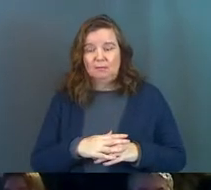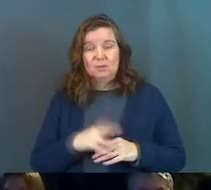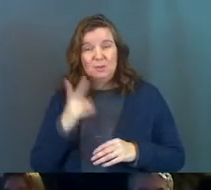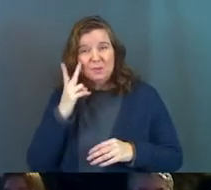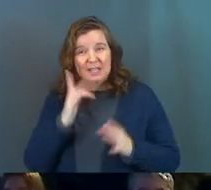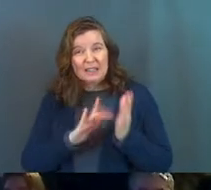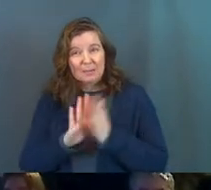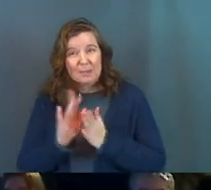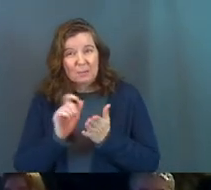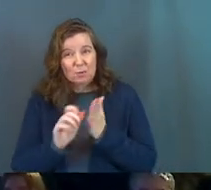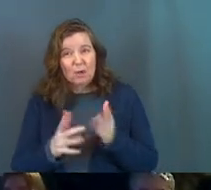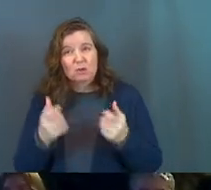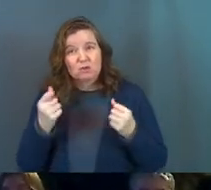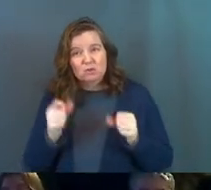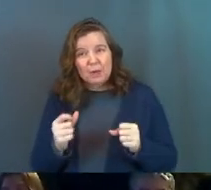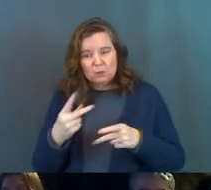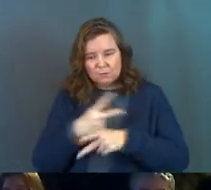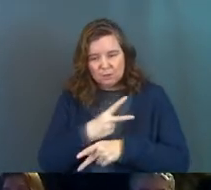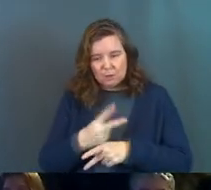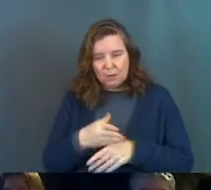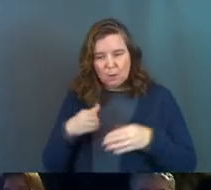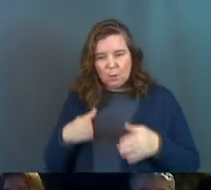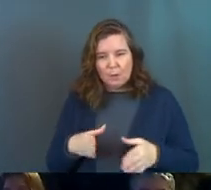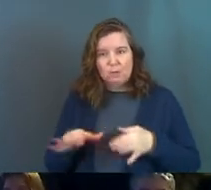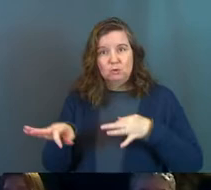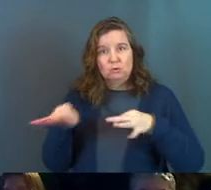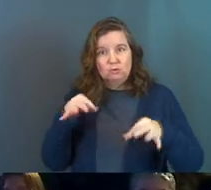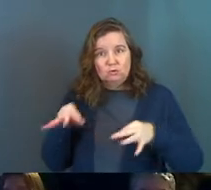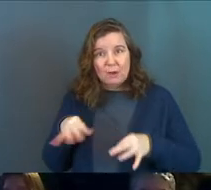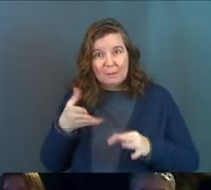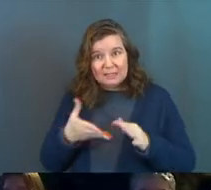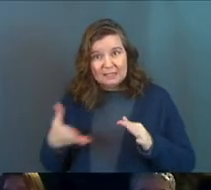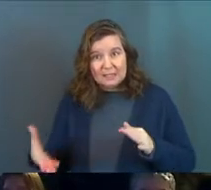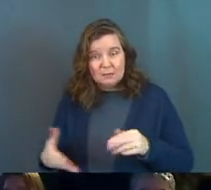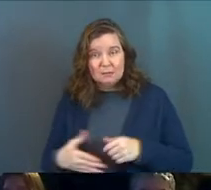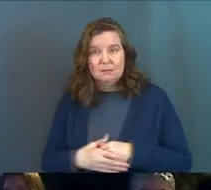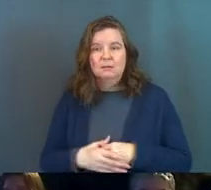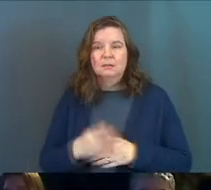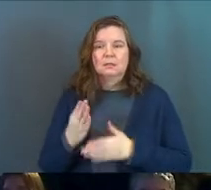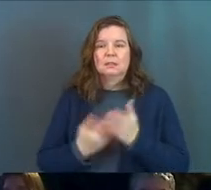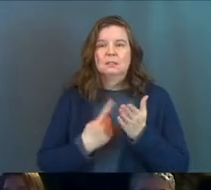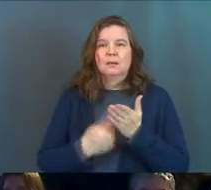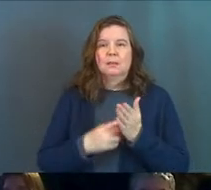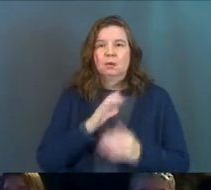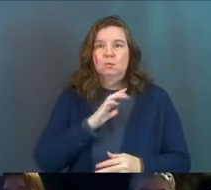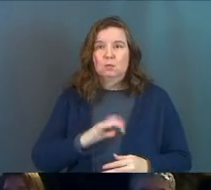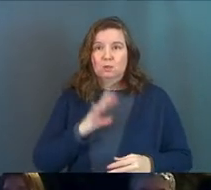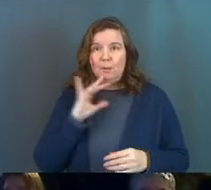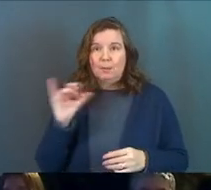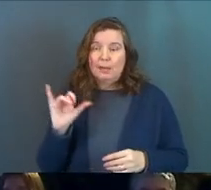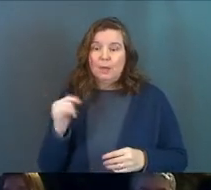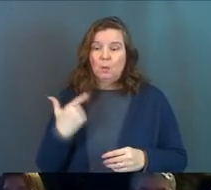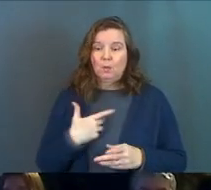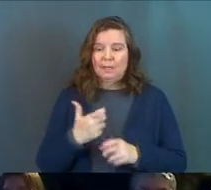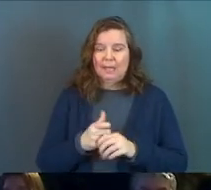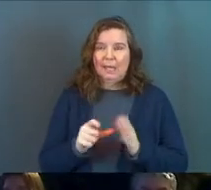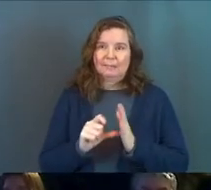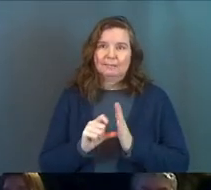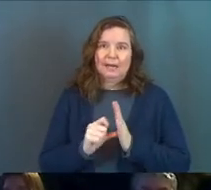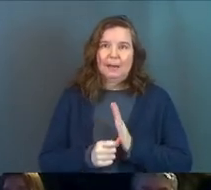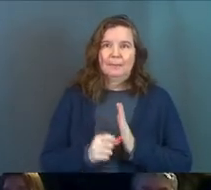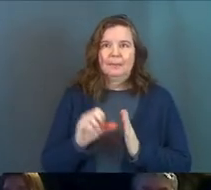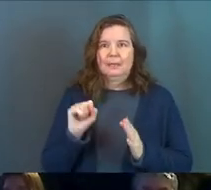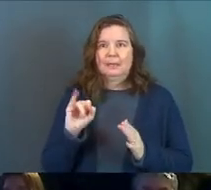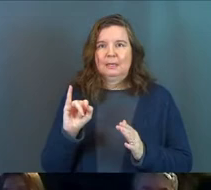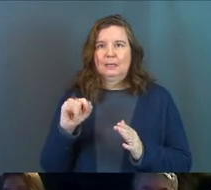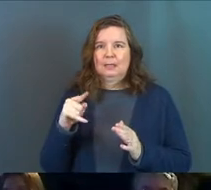you see like a biblical writer trying to figure out a way to describe this thing? Sometimes Christians will talk about it like we get an impression